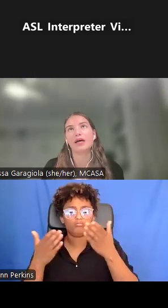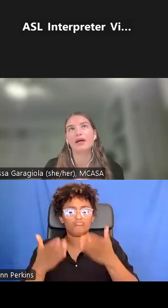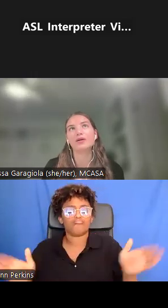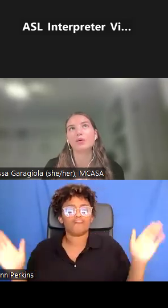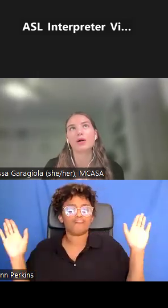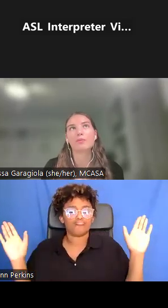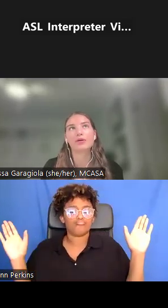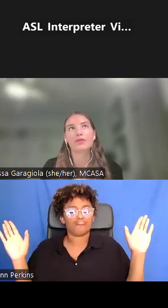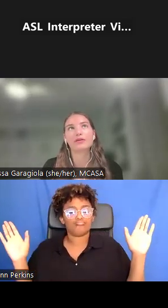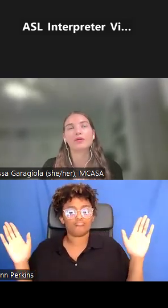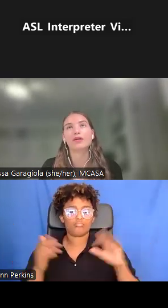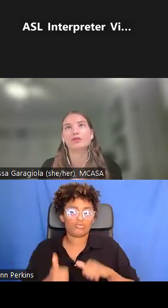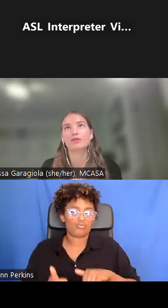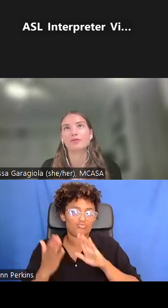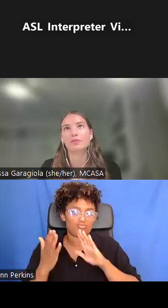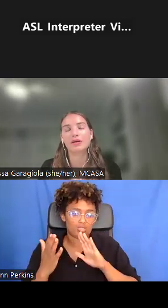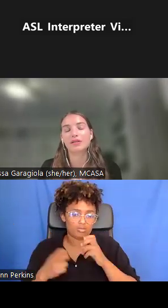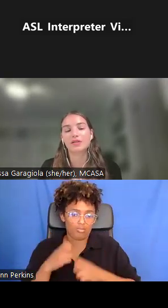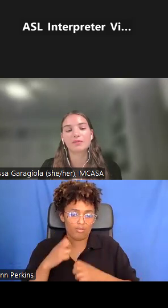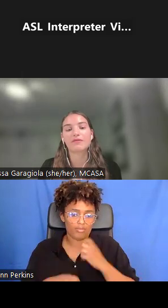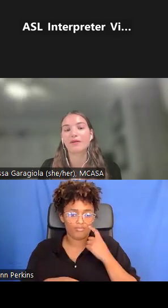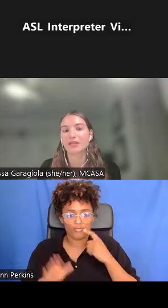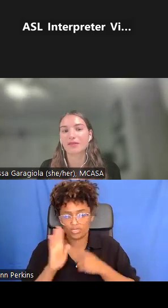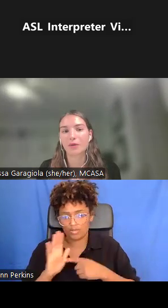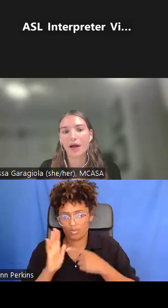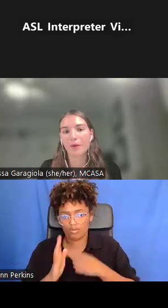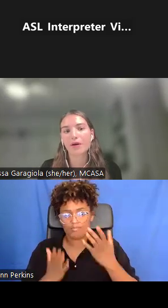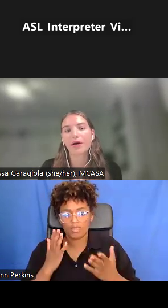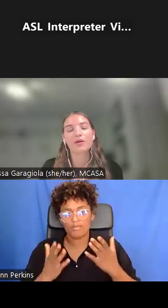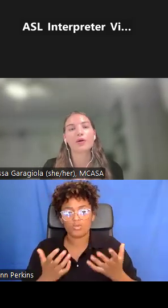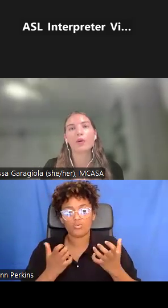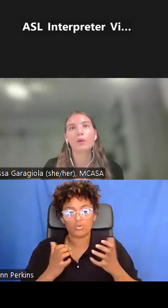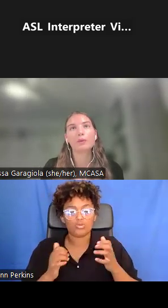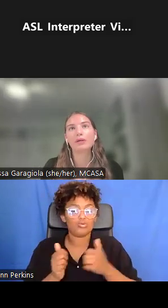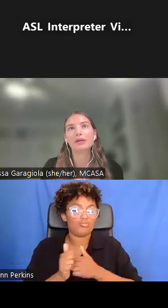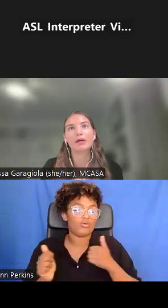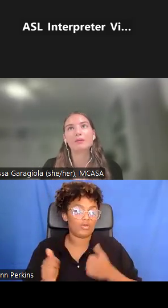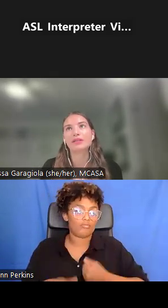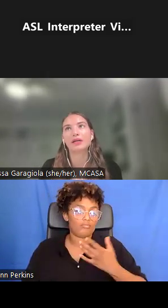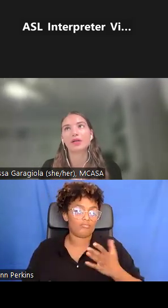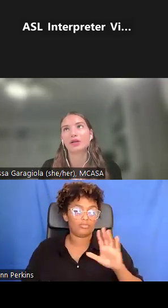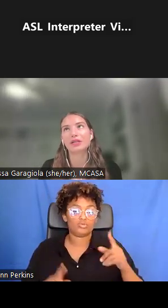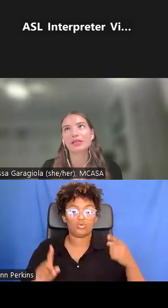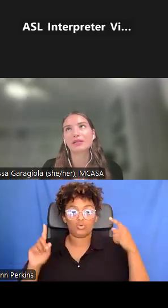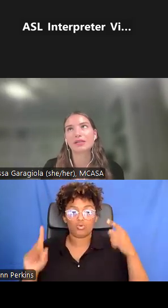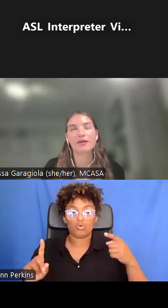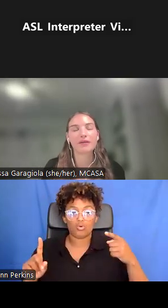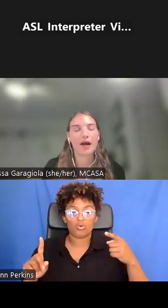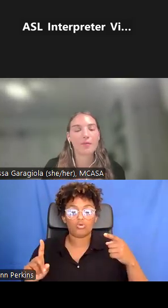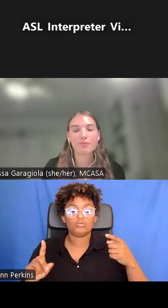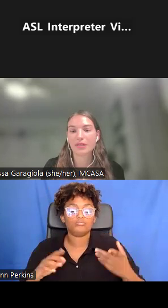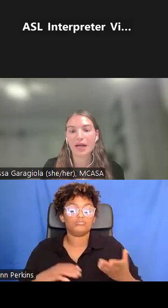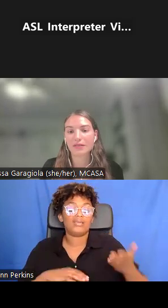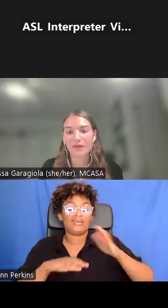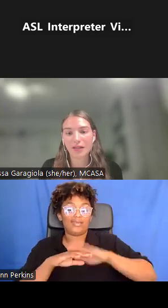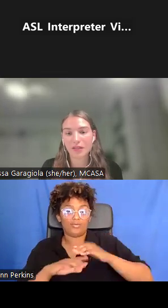So say your thing that you wanted to do is prevent risk of burnout. your goal would be maybe to increase